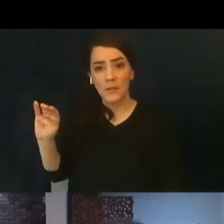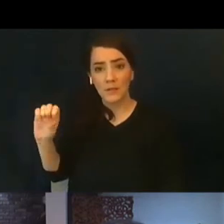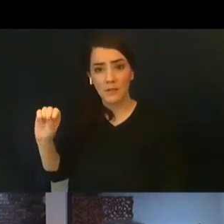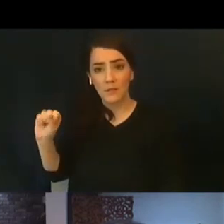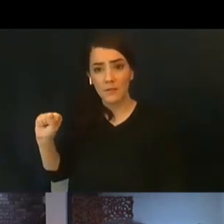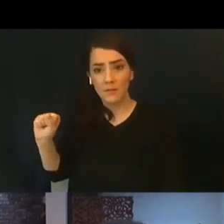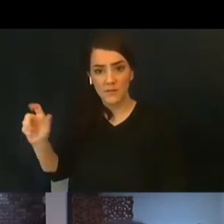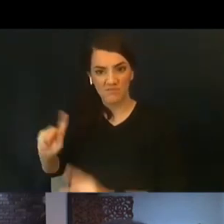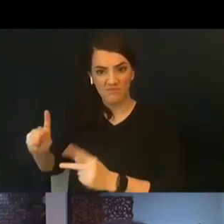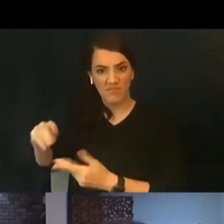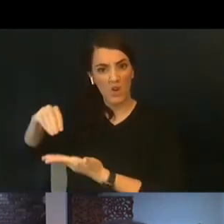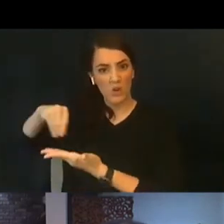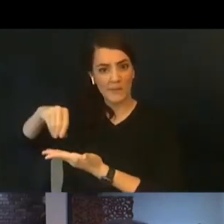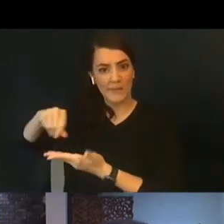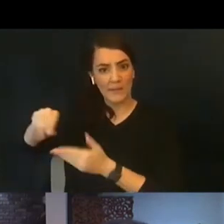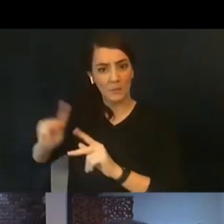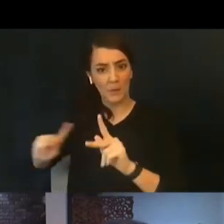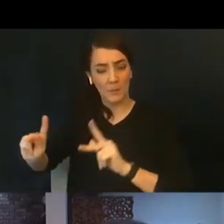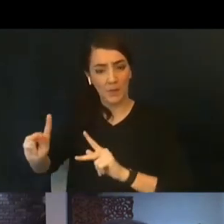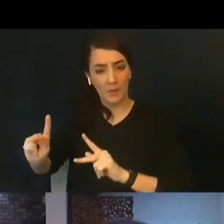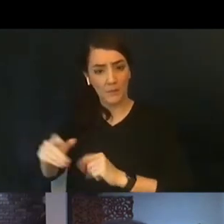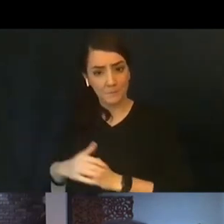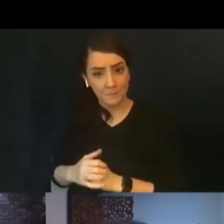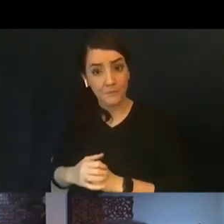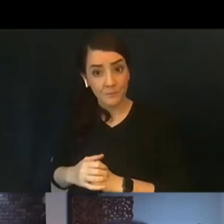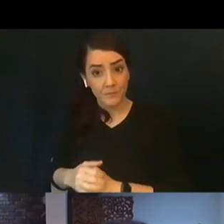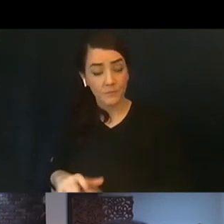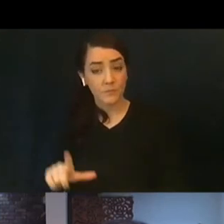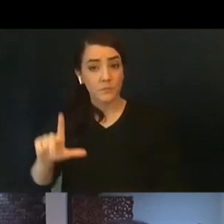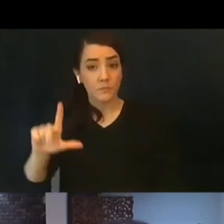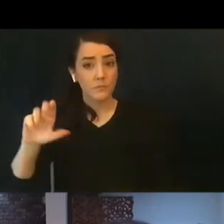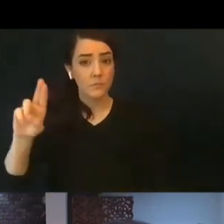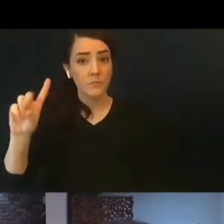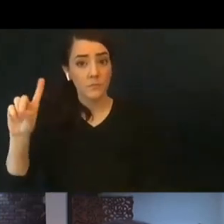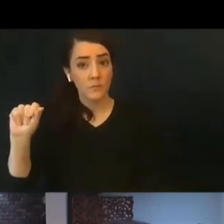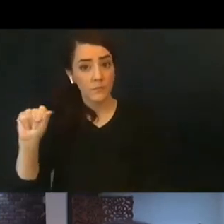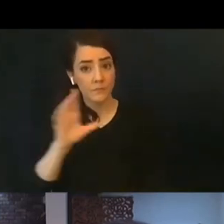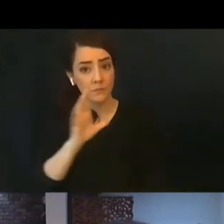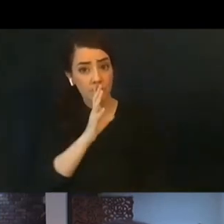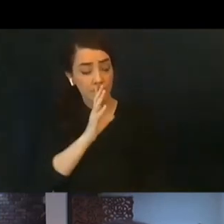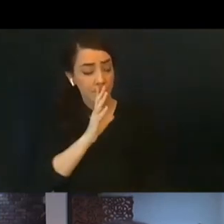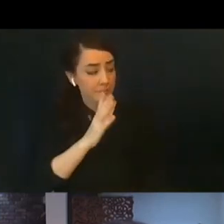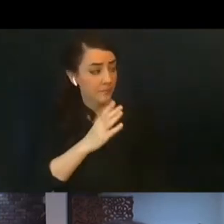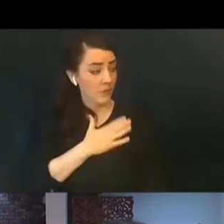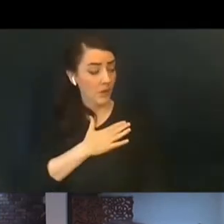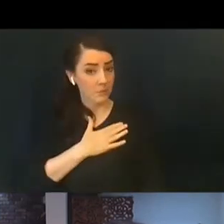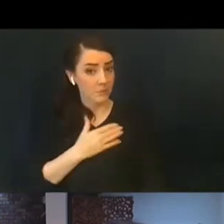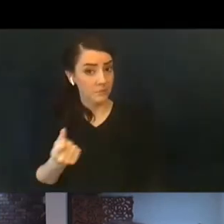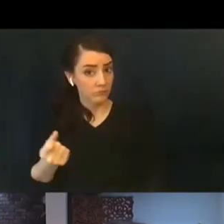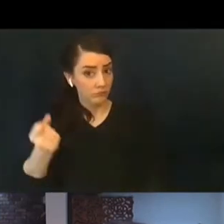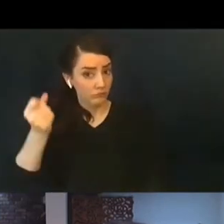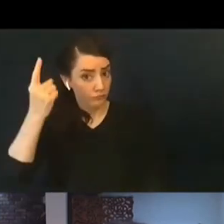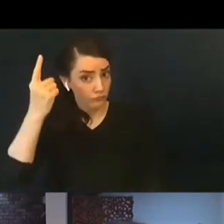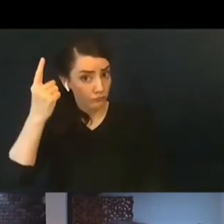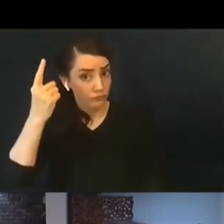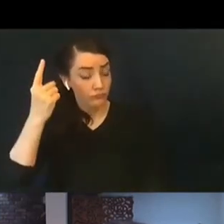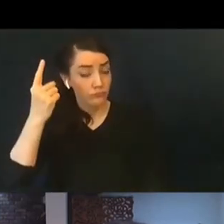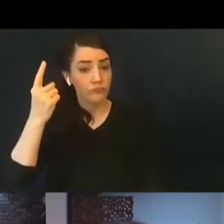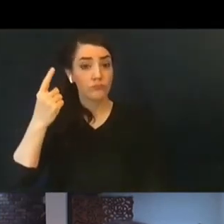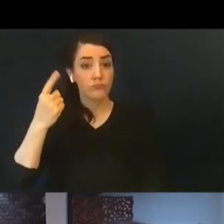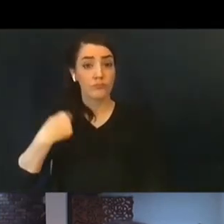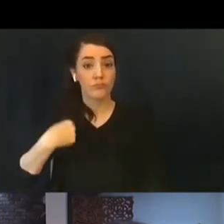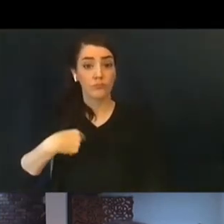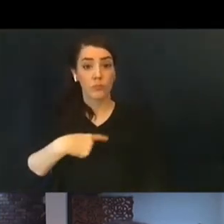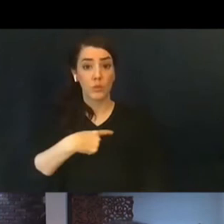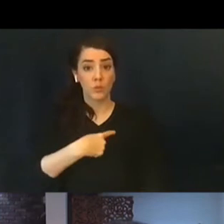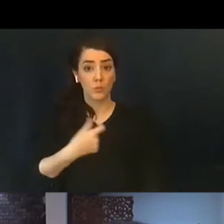I, um, as far as I understand, as far as I know, um, we, uh, trying to attend, the members